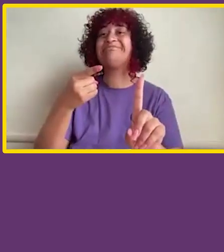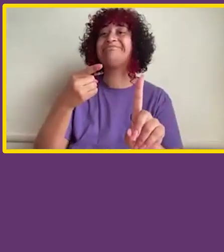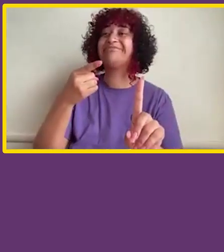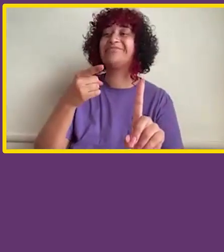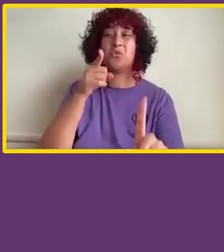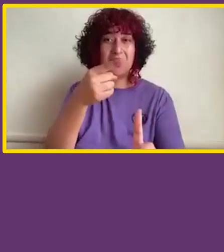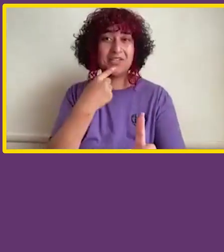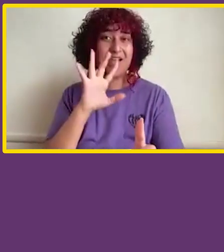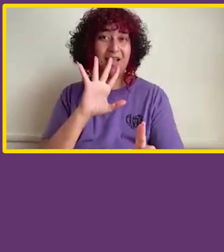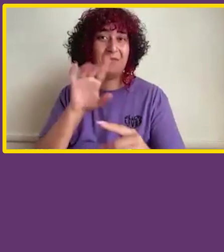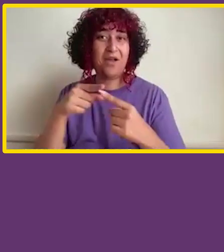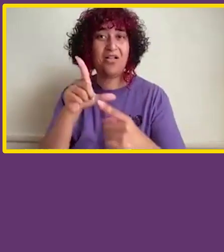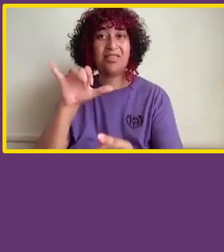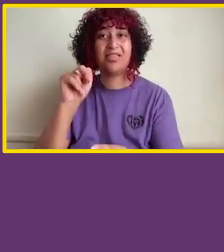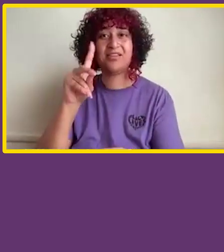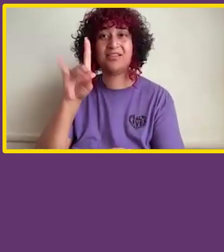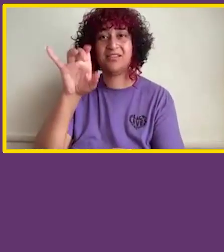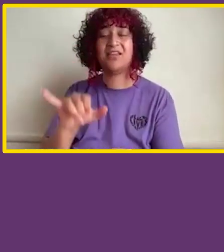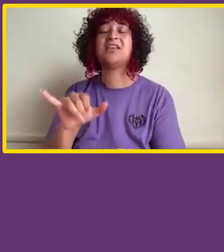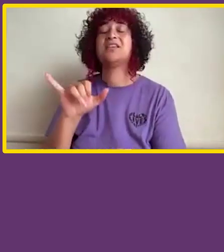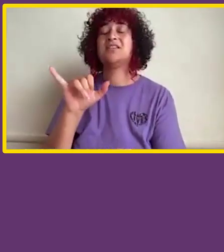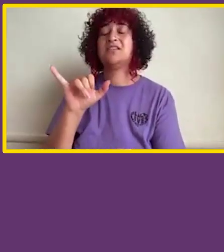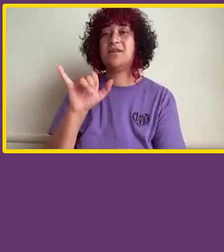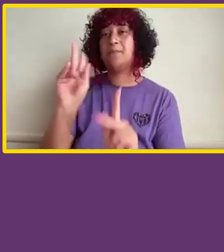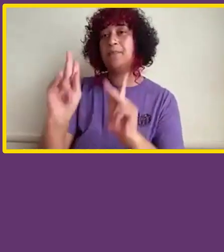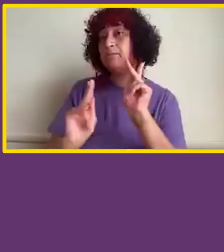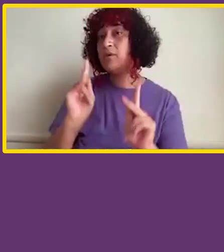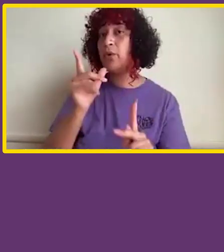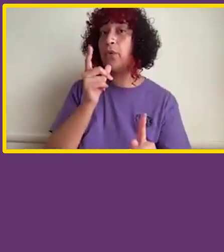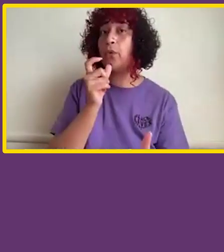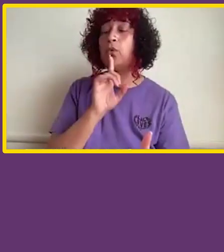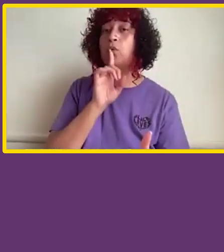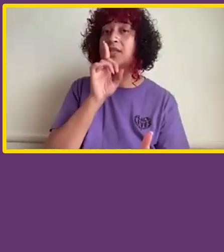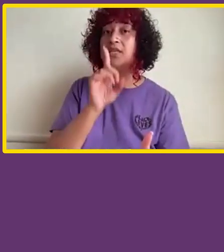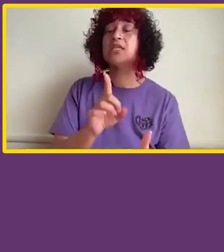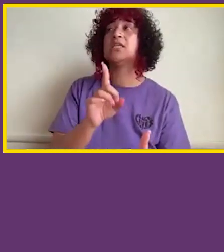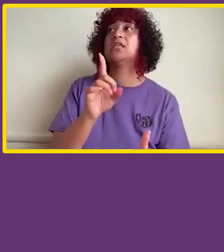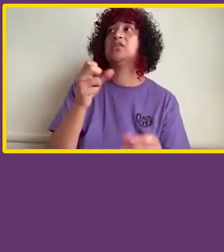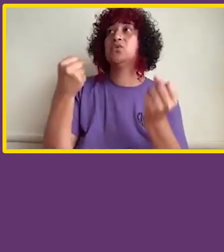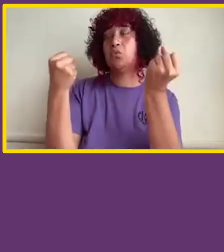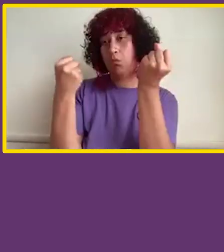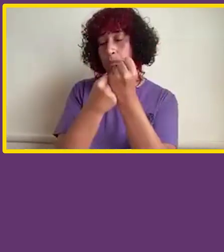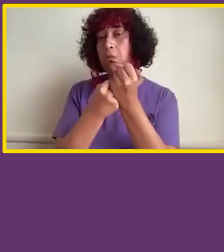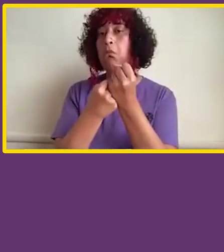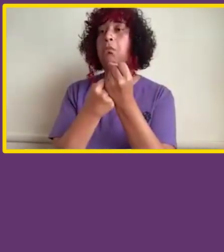speaking about, Lindsay, that it's like, I think that folks that are able to like really support that